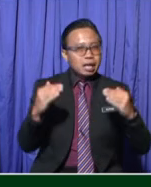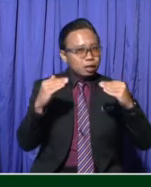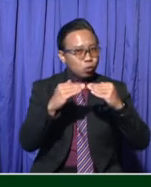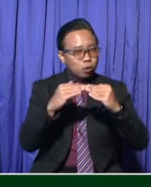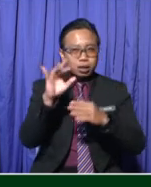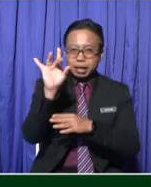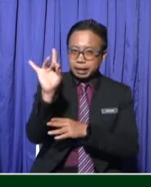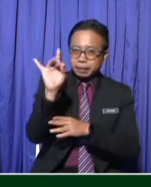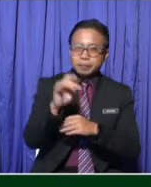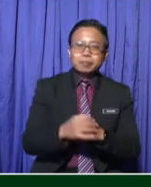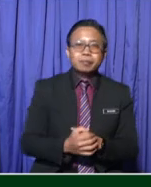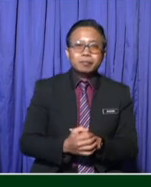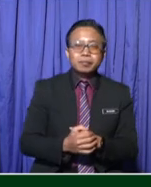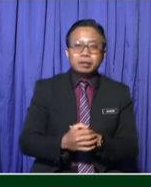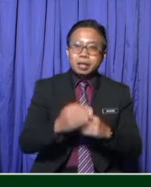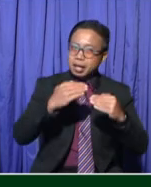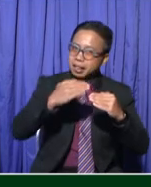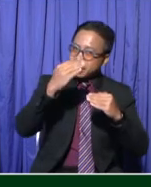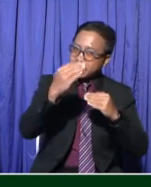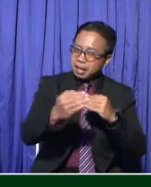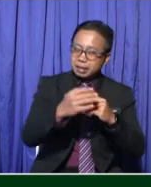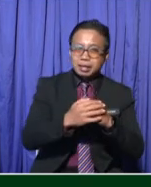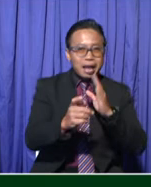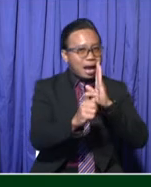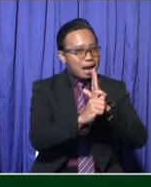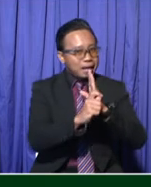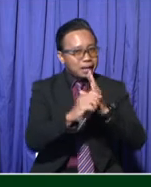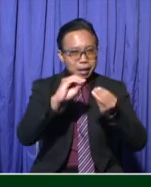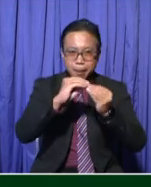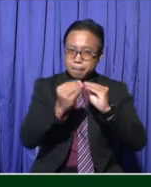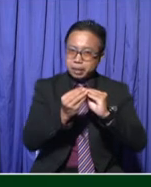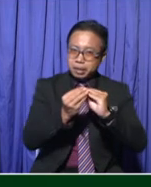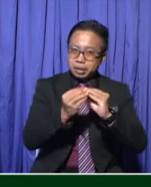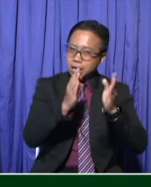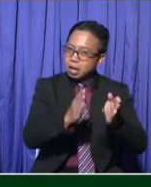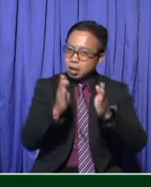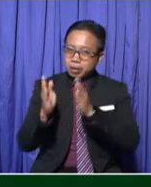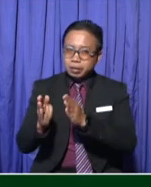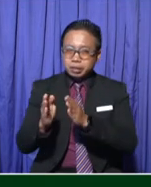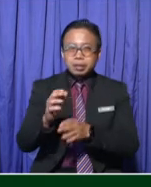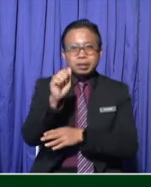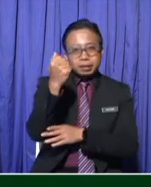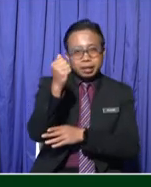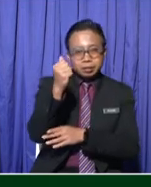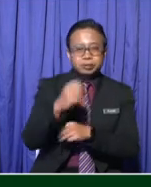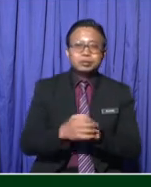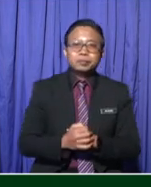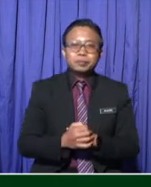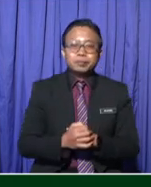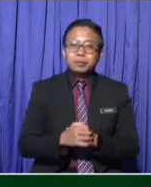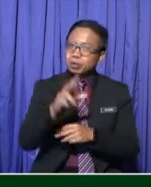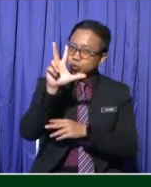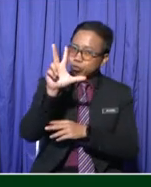8. Then, add the number in the column labeled tens.